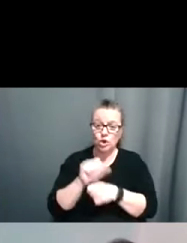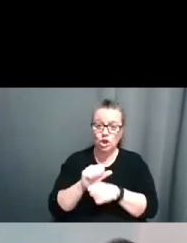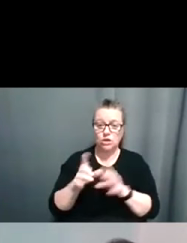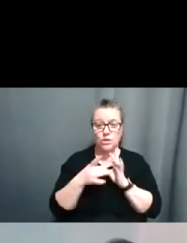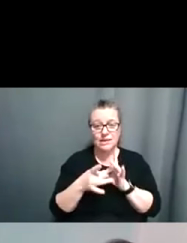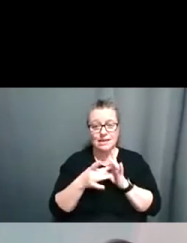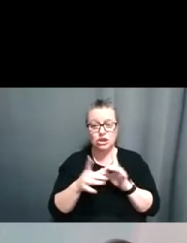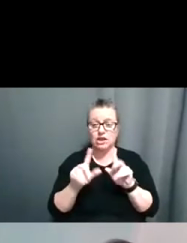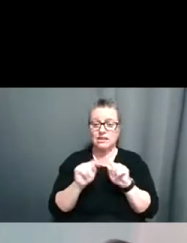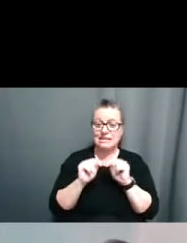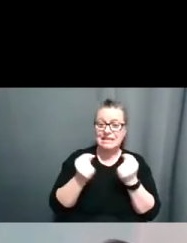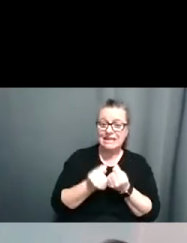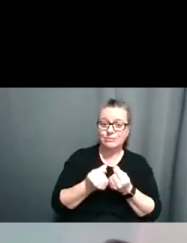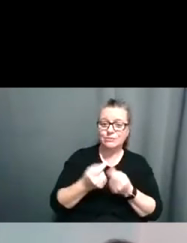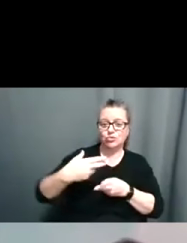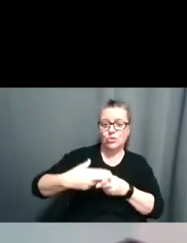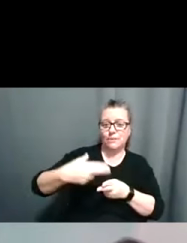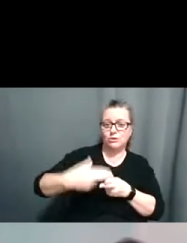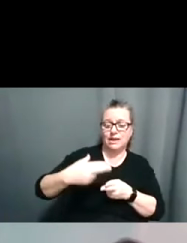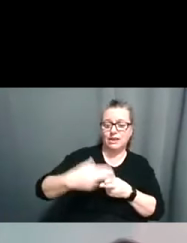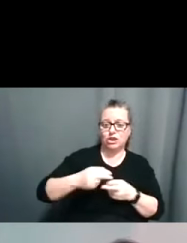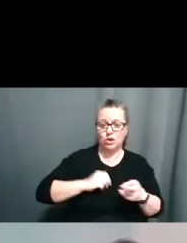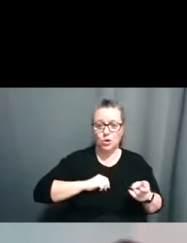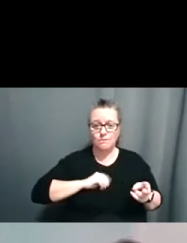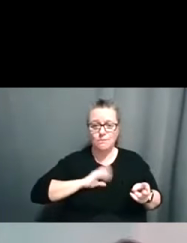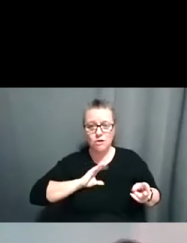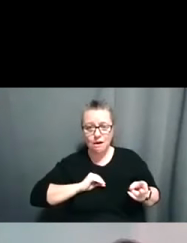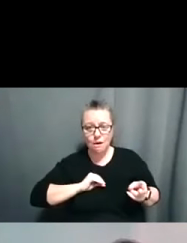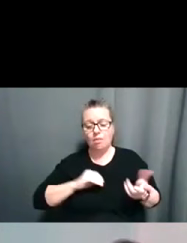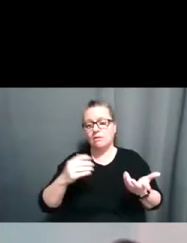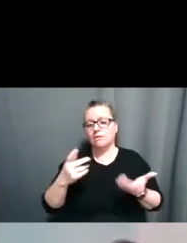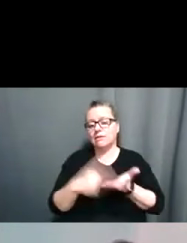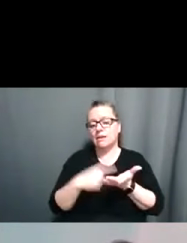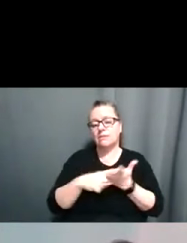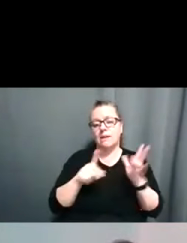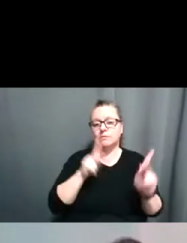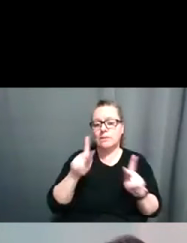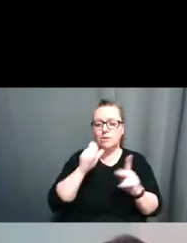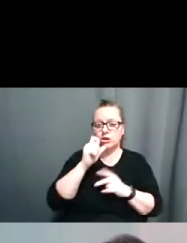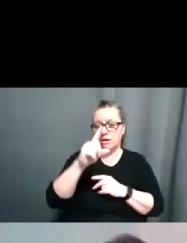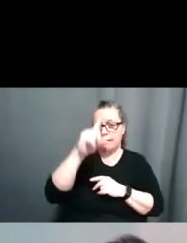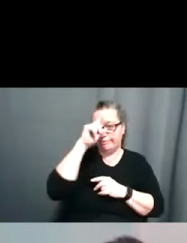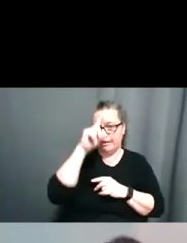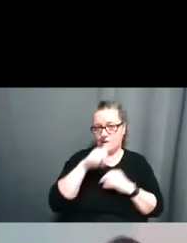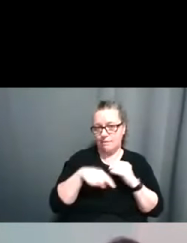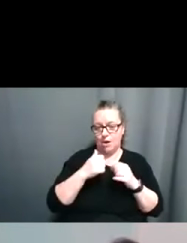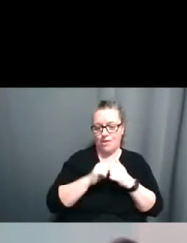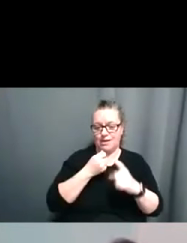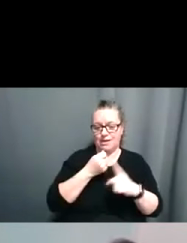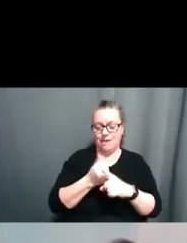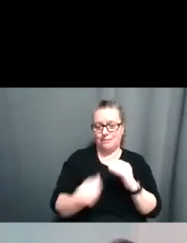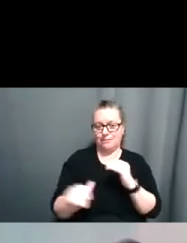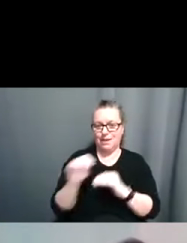team's reputation and morale. Sometimes folks aren't thinking about the impact of late or incomplete or incorrect work beyond